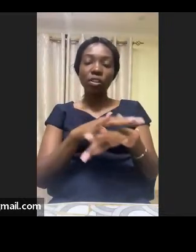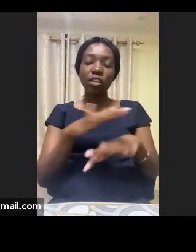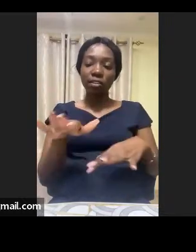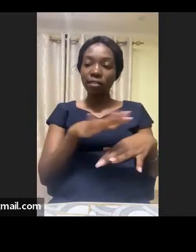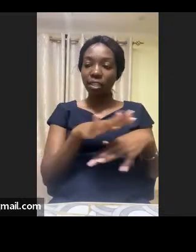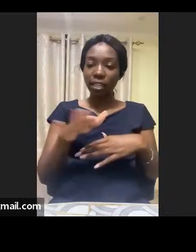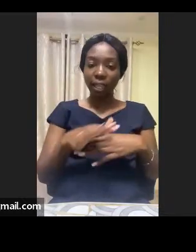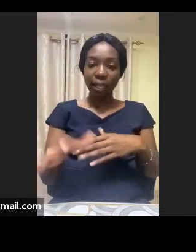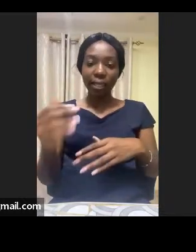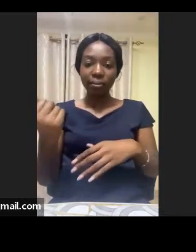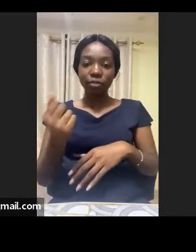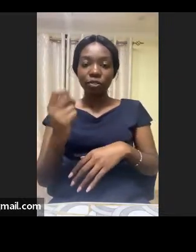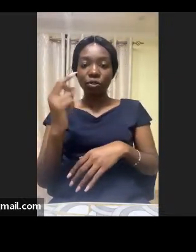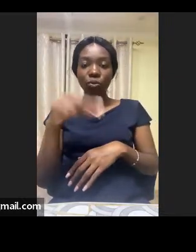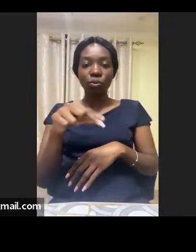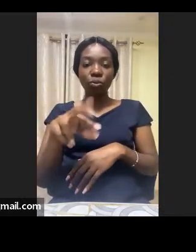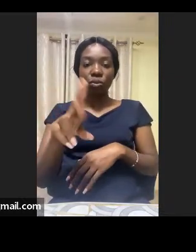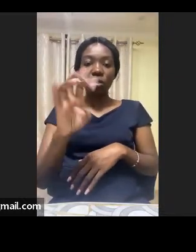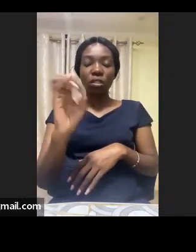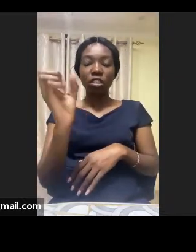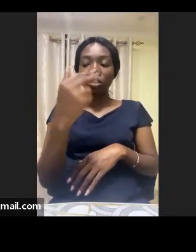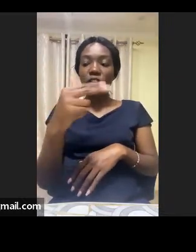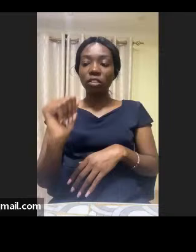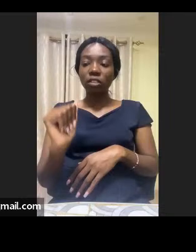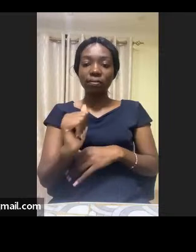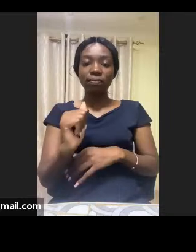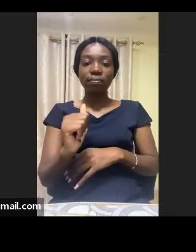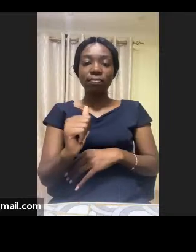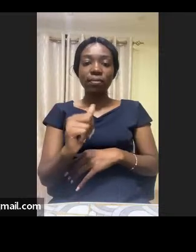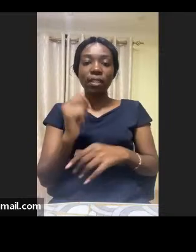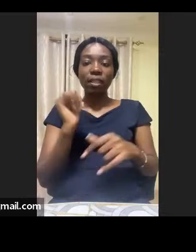And that is from, yes.